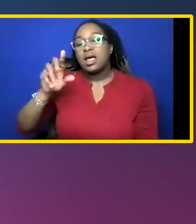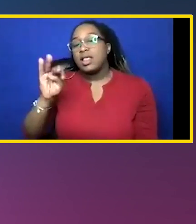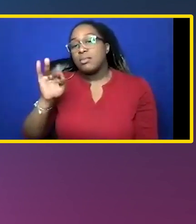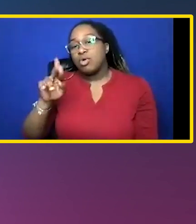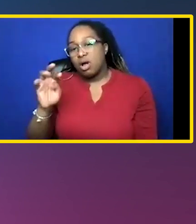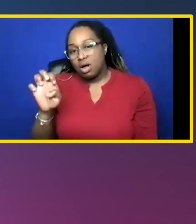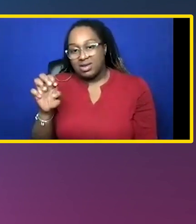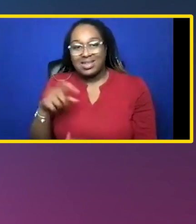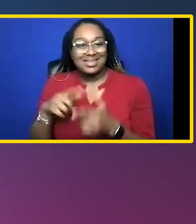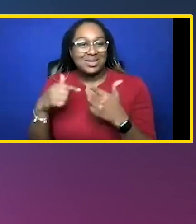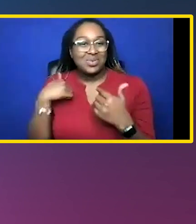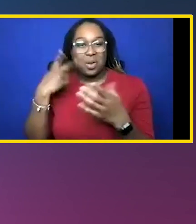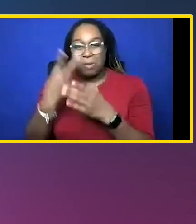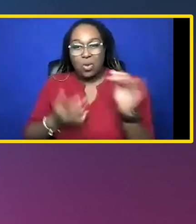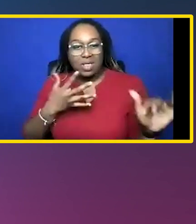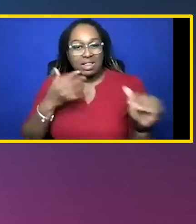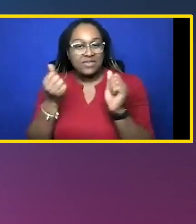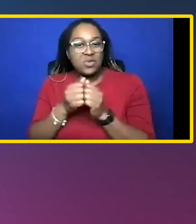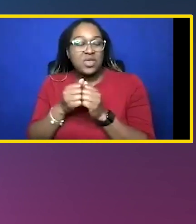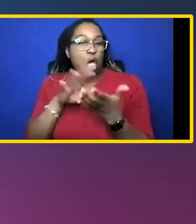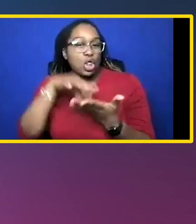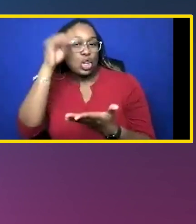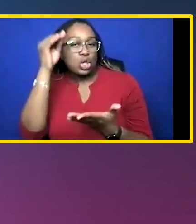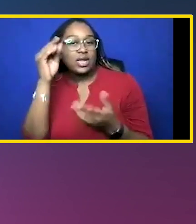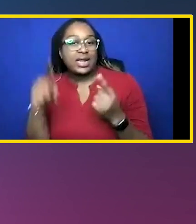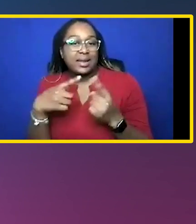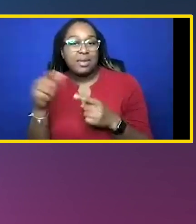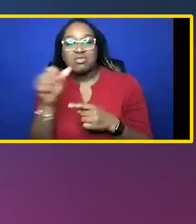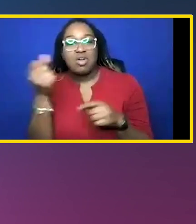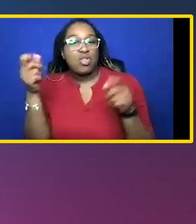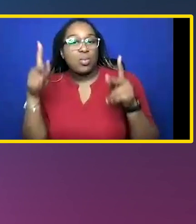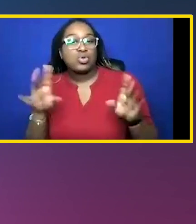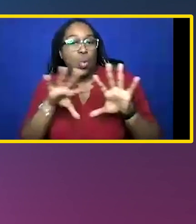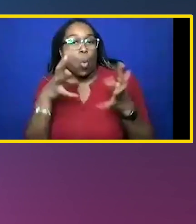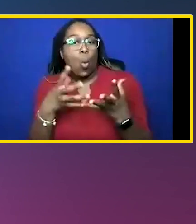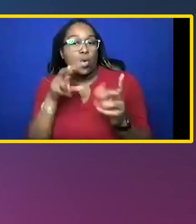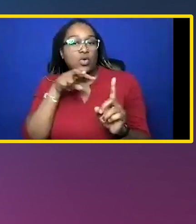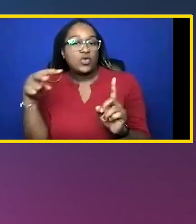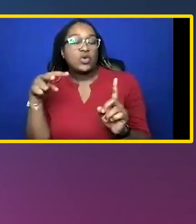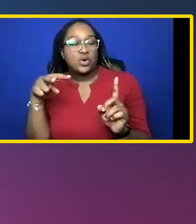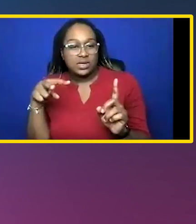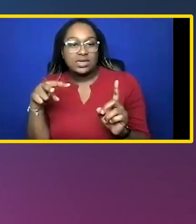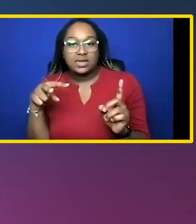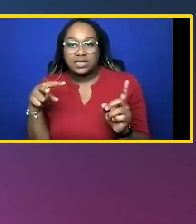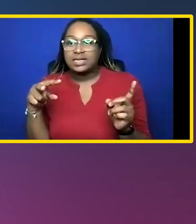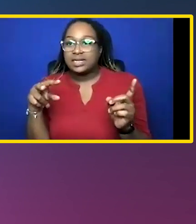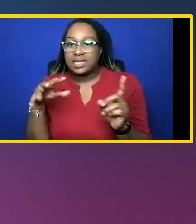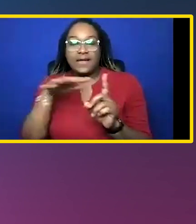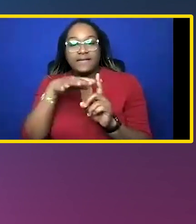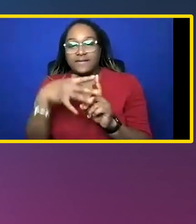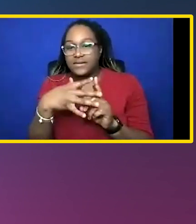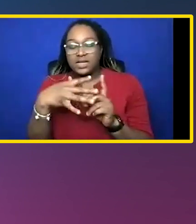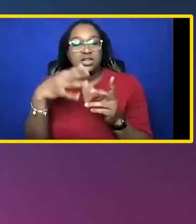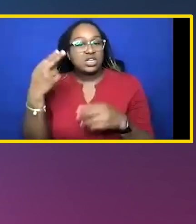then we can at least both leave with learning what the other person's worldview, perspective, and environmental